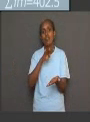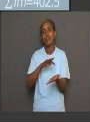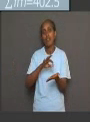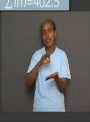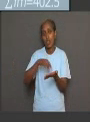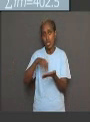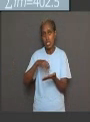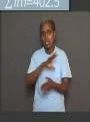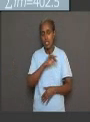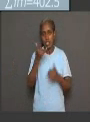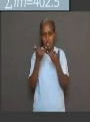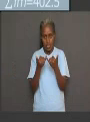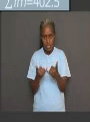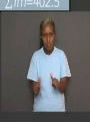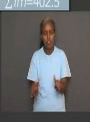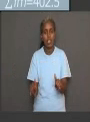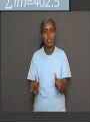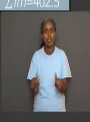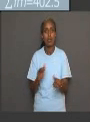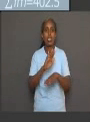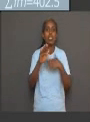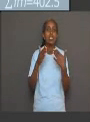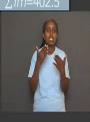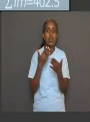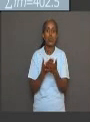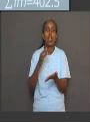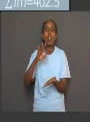and divide this by the total